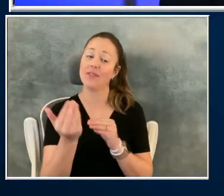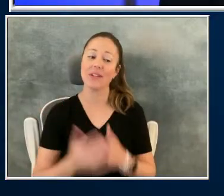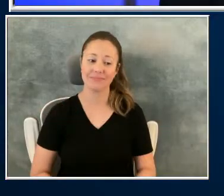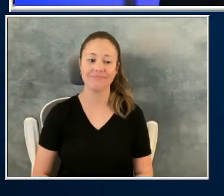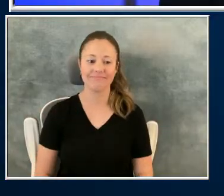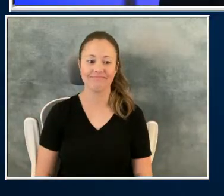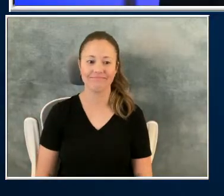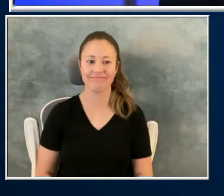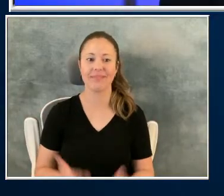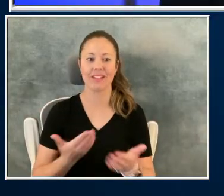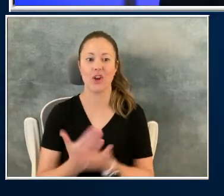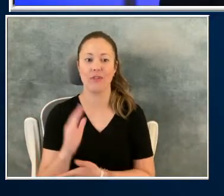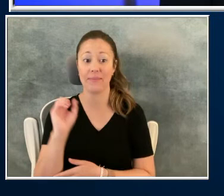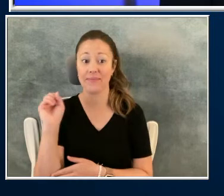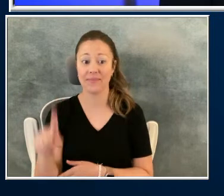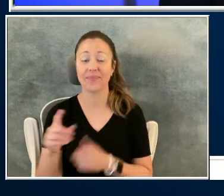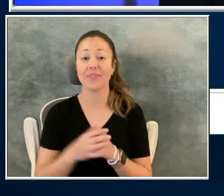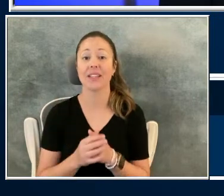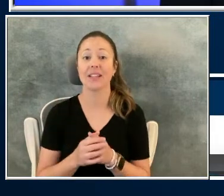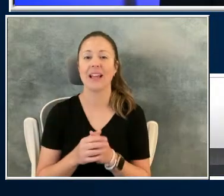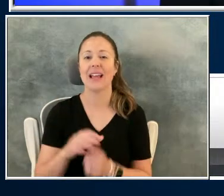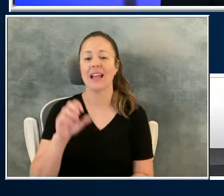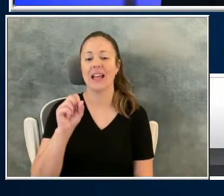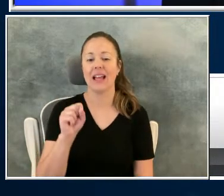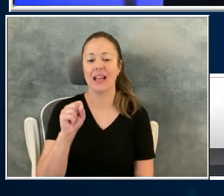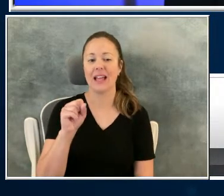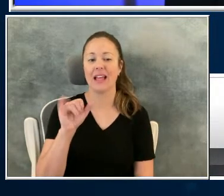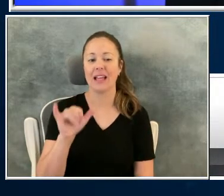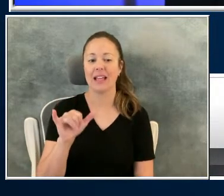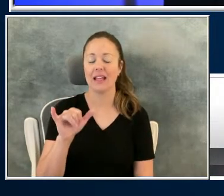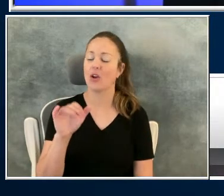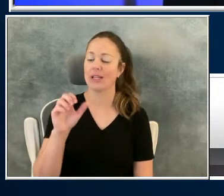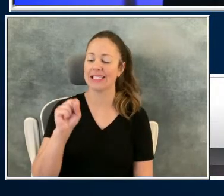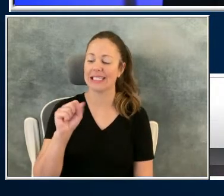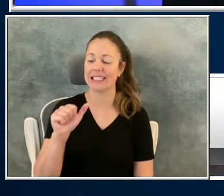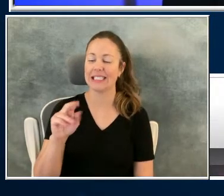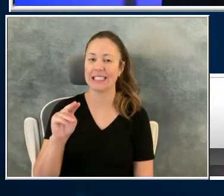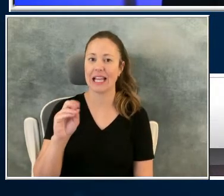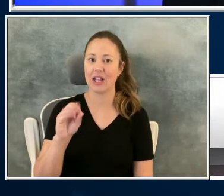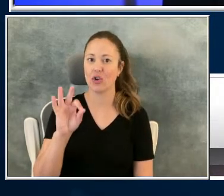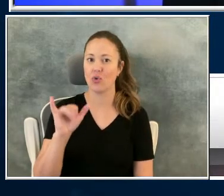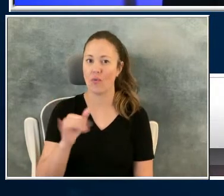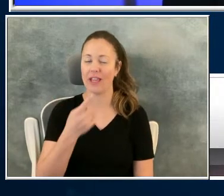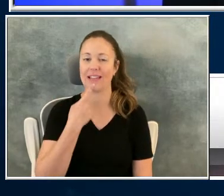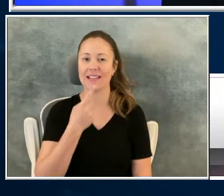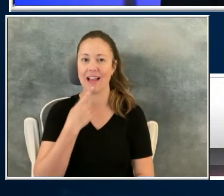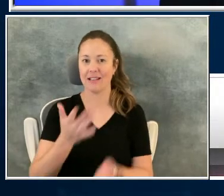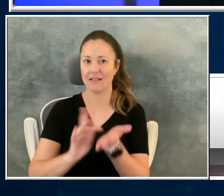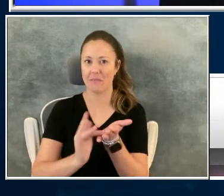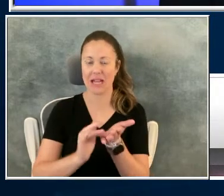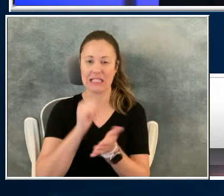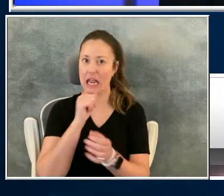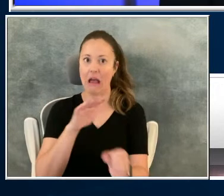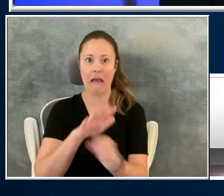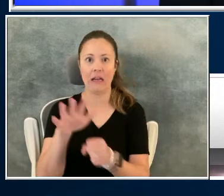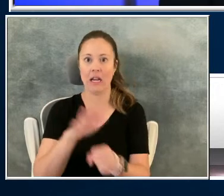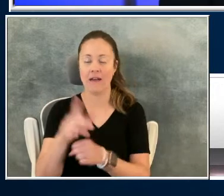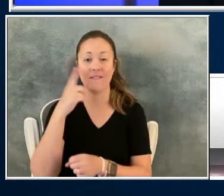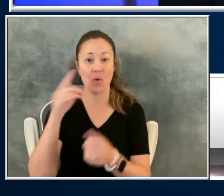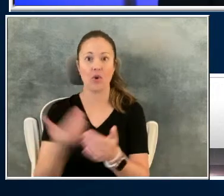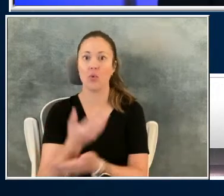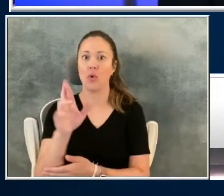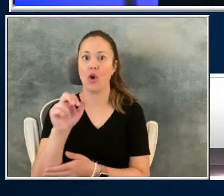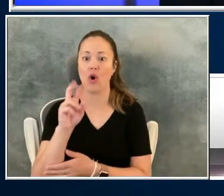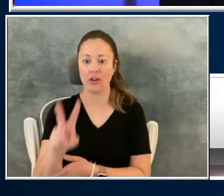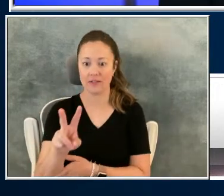a question for you. The drug maker Sanofi is admitting that supply is simply not keeping up with the demand for their new RSV treatment. Their monoclonal